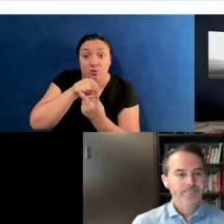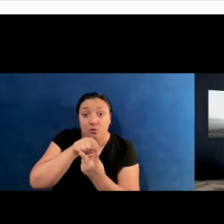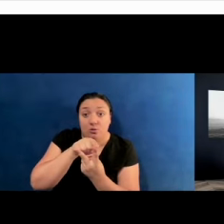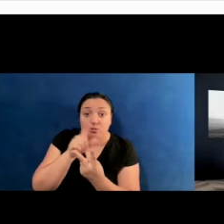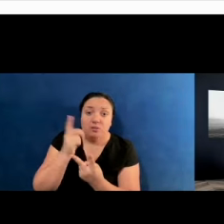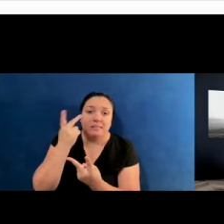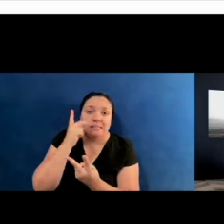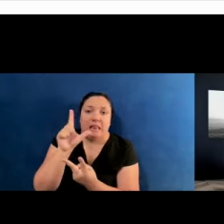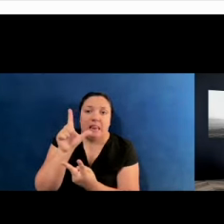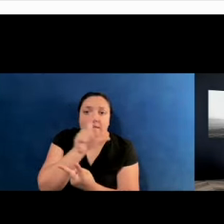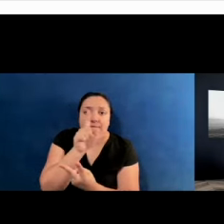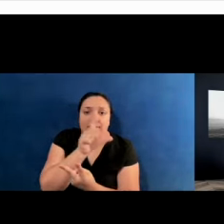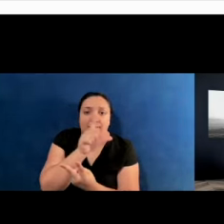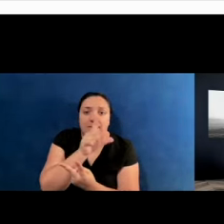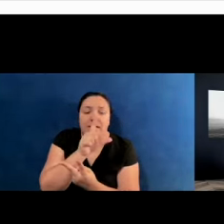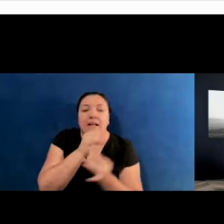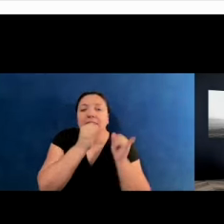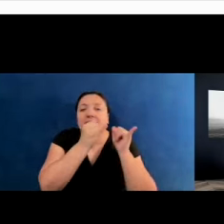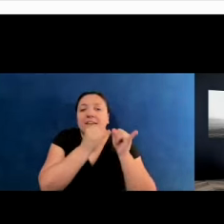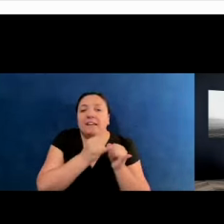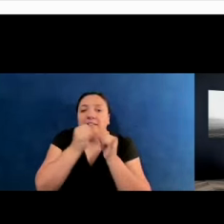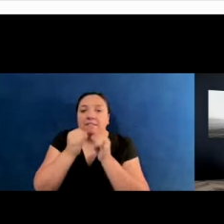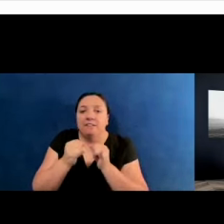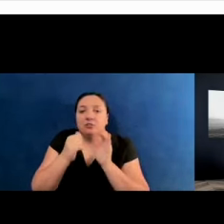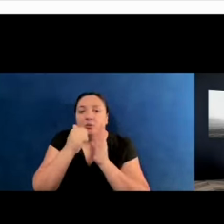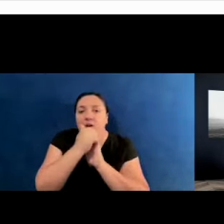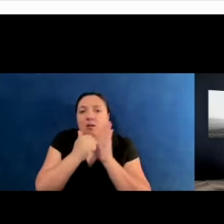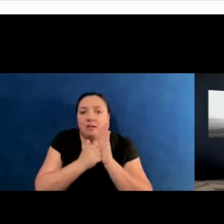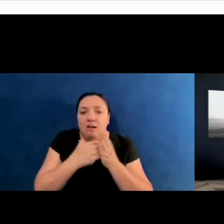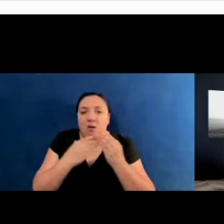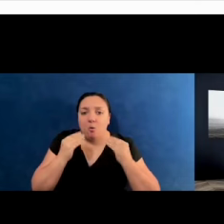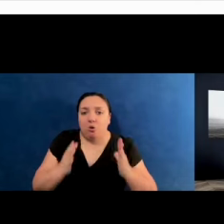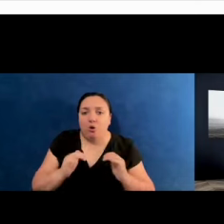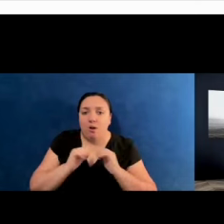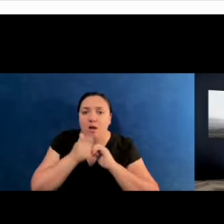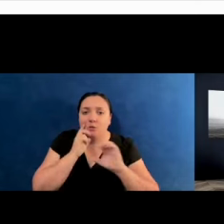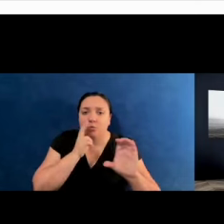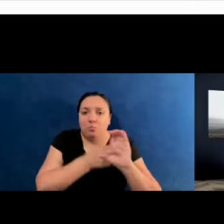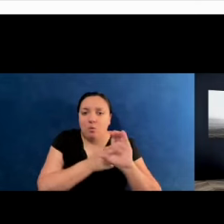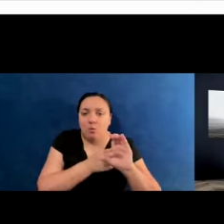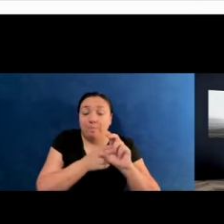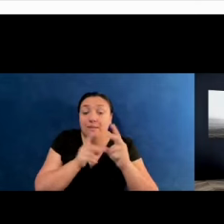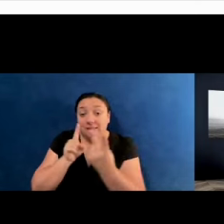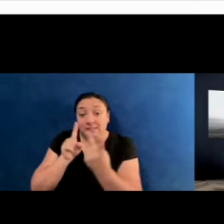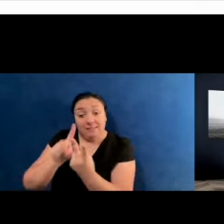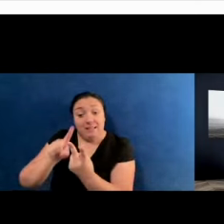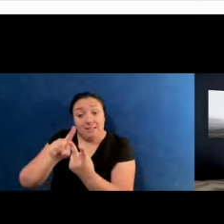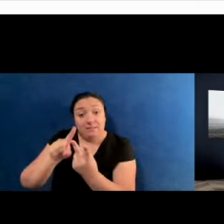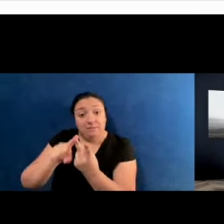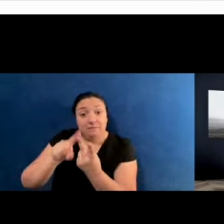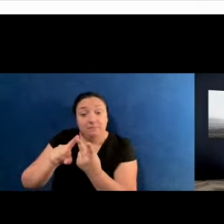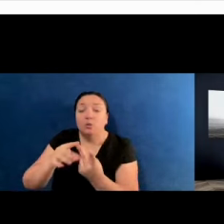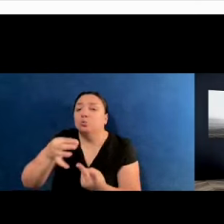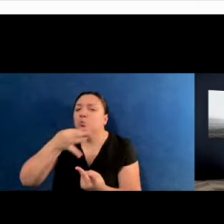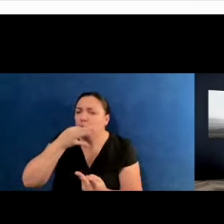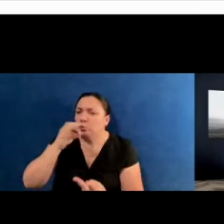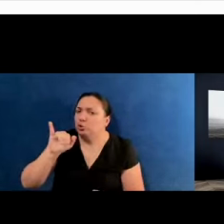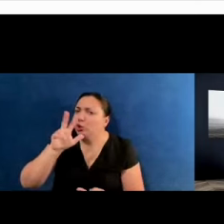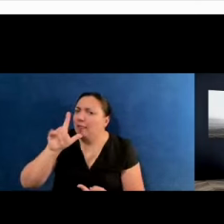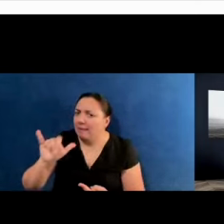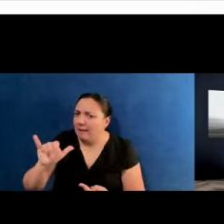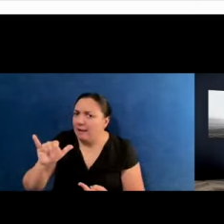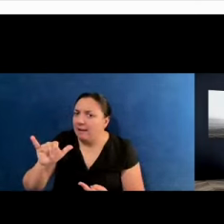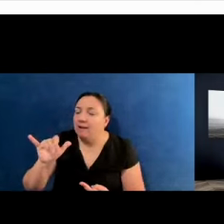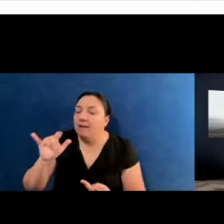the left-hand side, the individual account owner enrollment. Part two is coming up in July, so that's